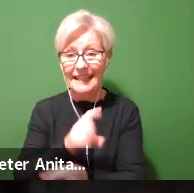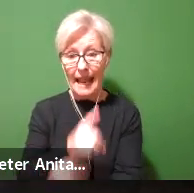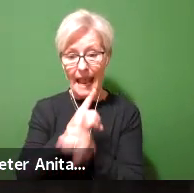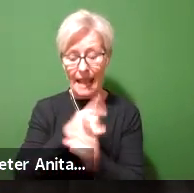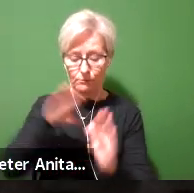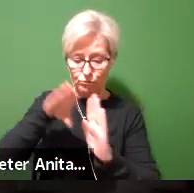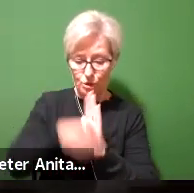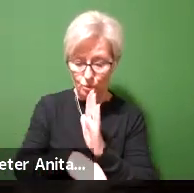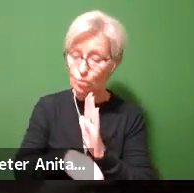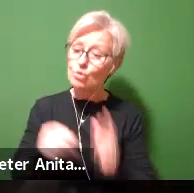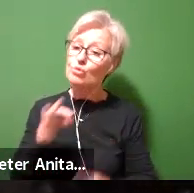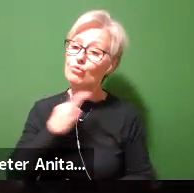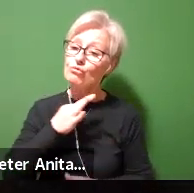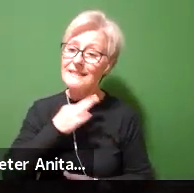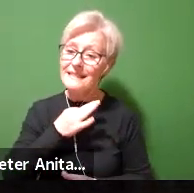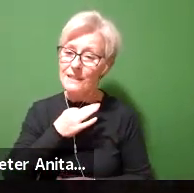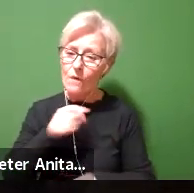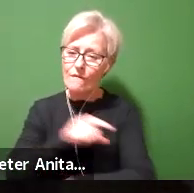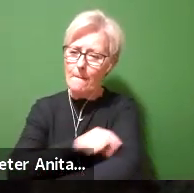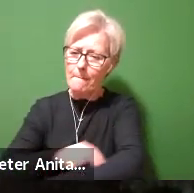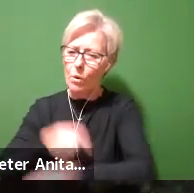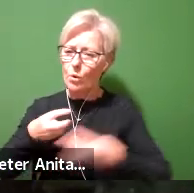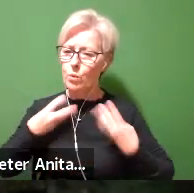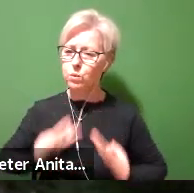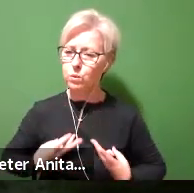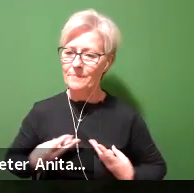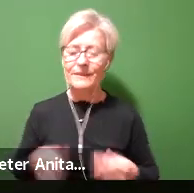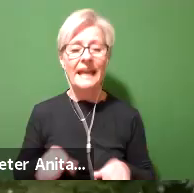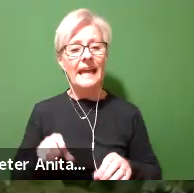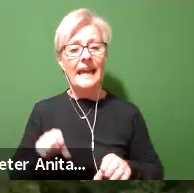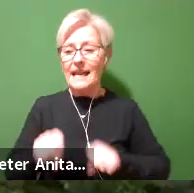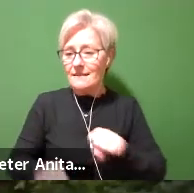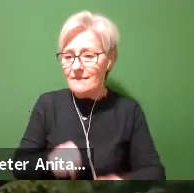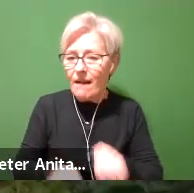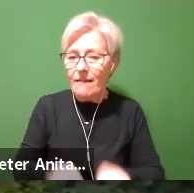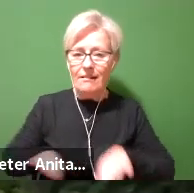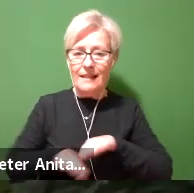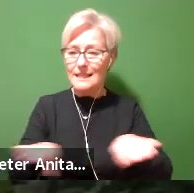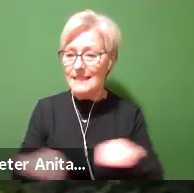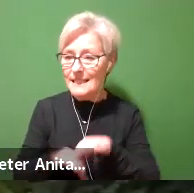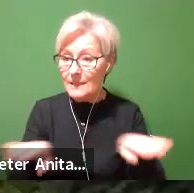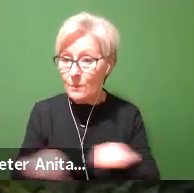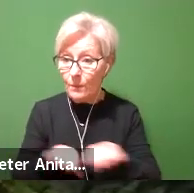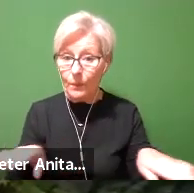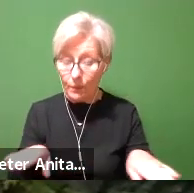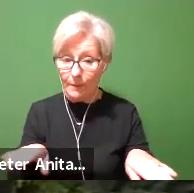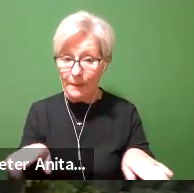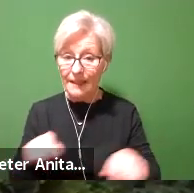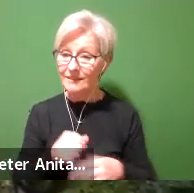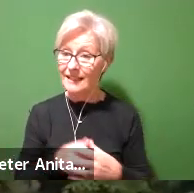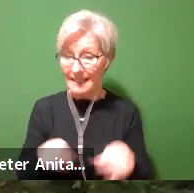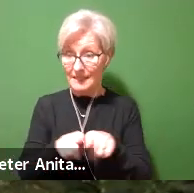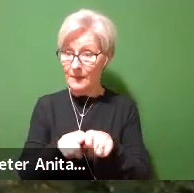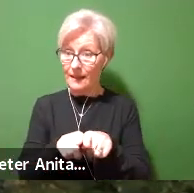osteoporosis. While cycling and swimming are examples of non-weight-bearing aerobic exercise. The other types